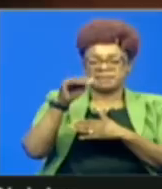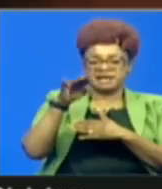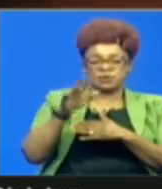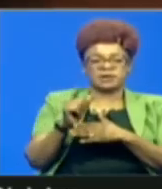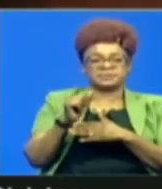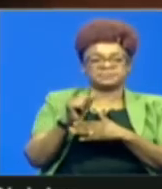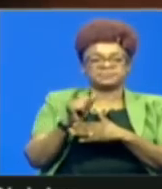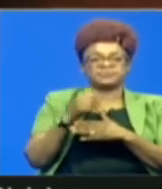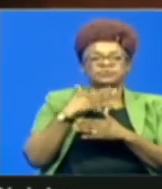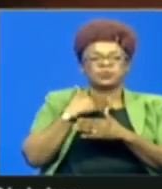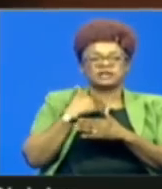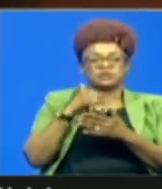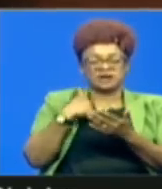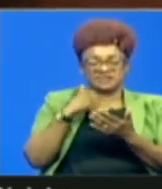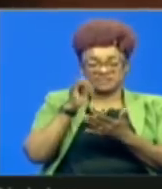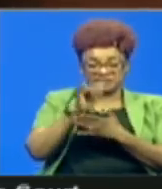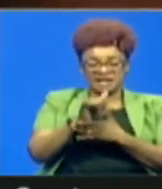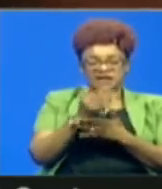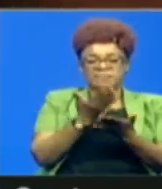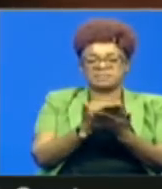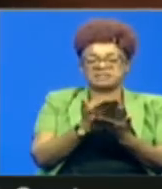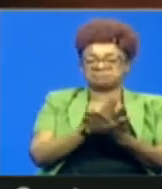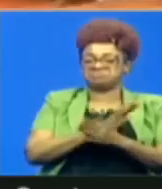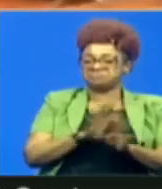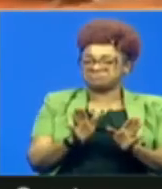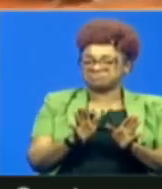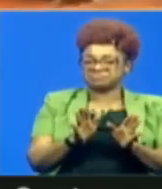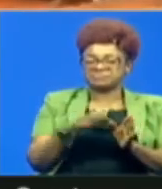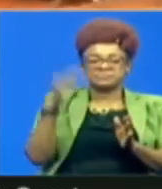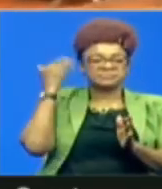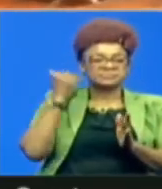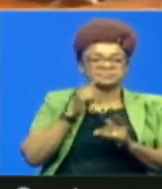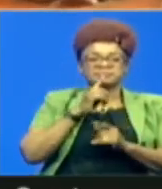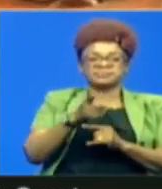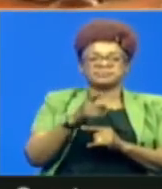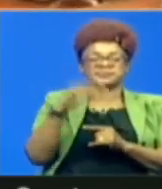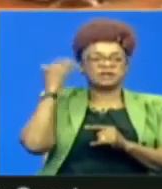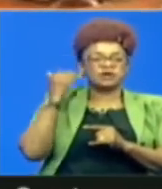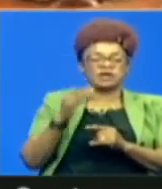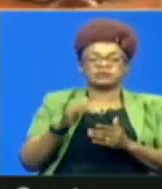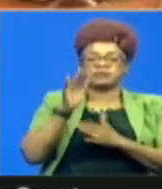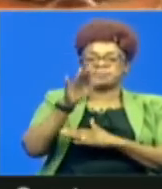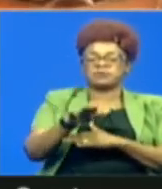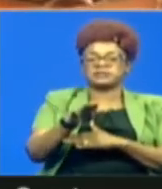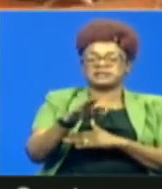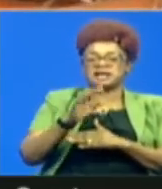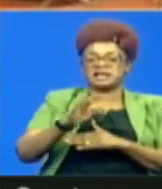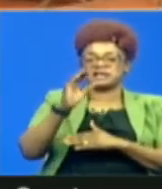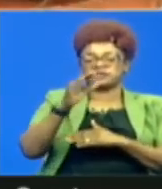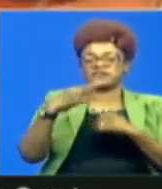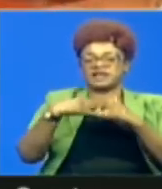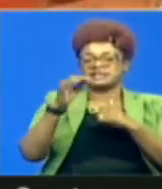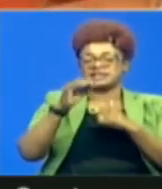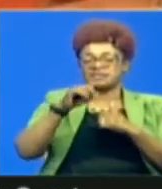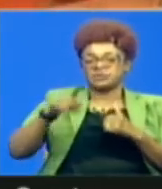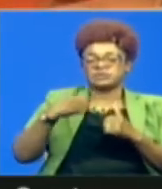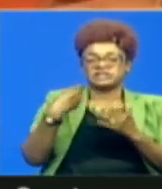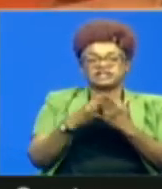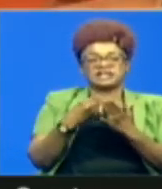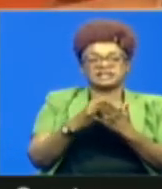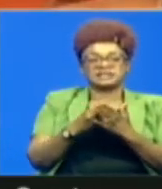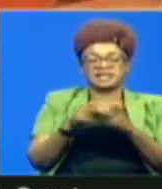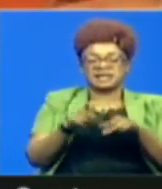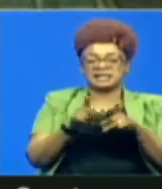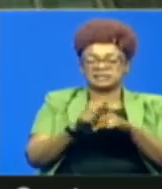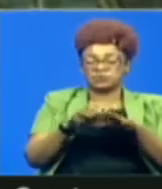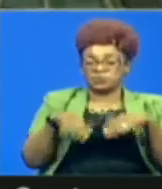to have the taking of a plea deferred. The court ordered the lawyer to deposit a cash bail of 80,000 shillings, pending the mention of the